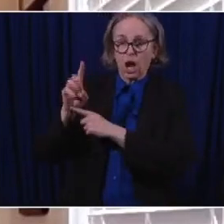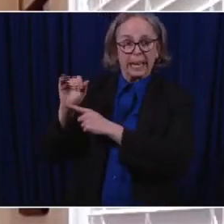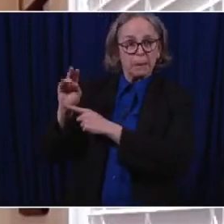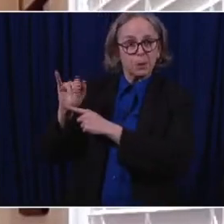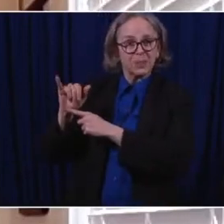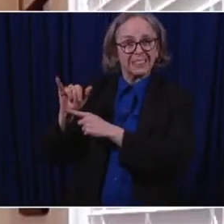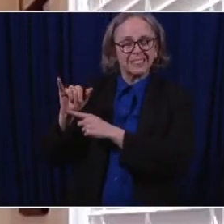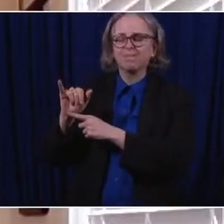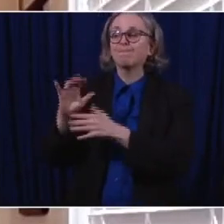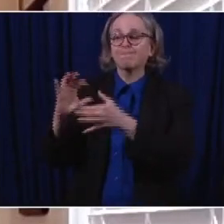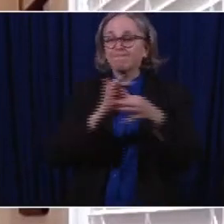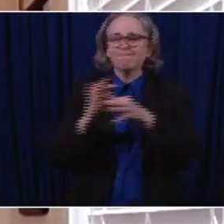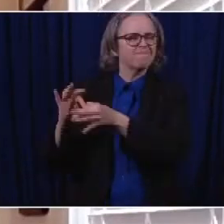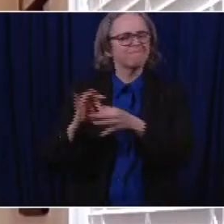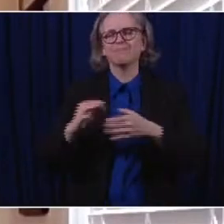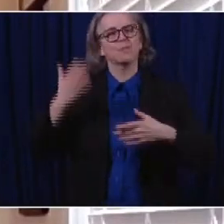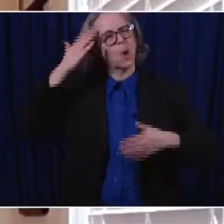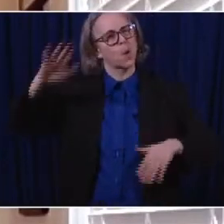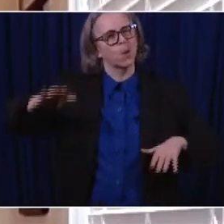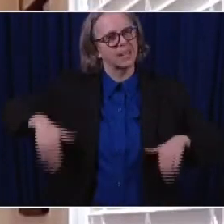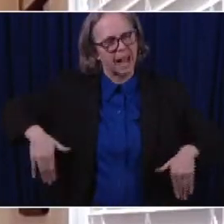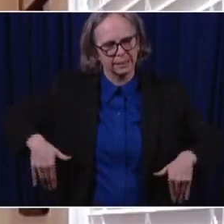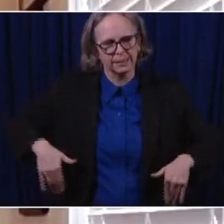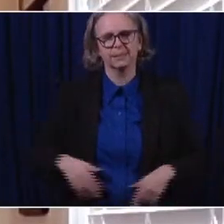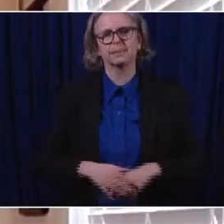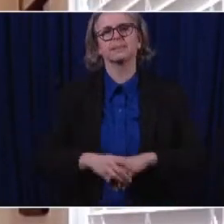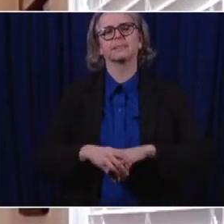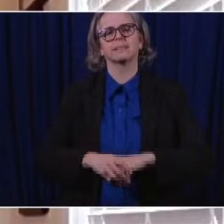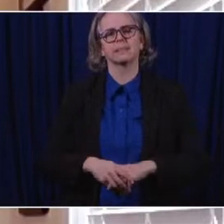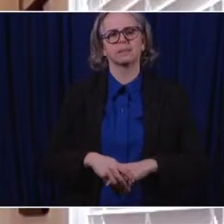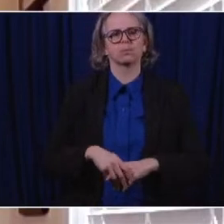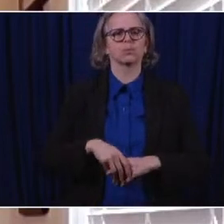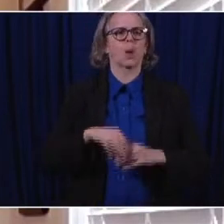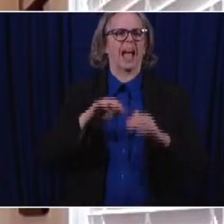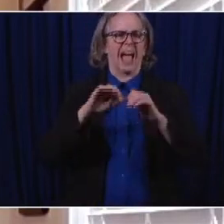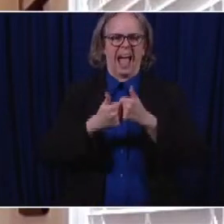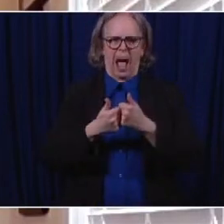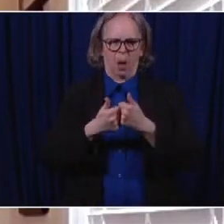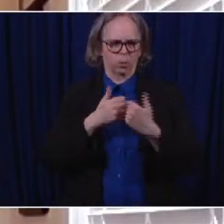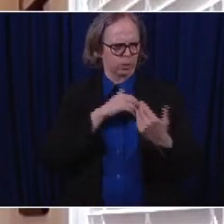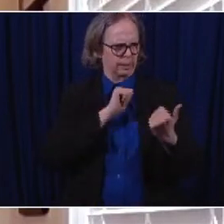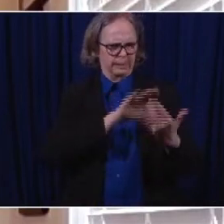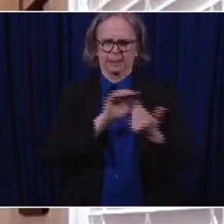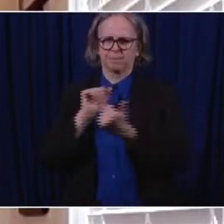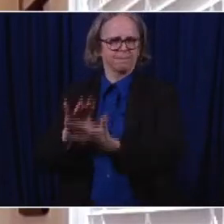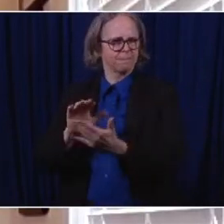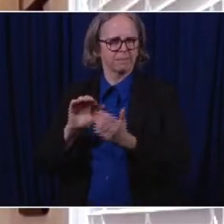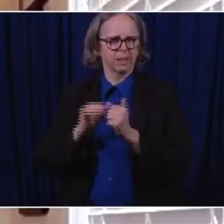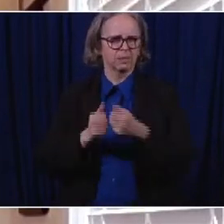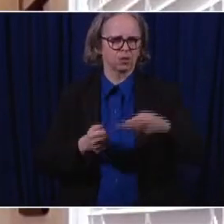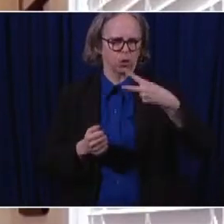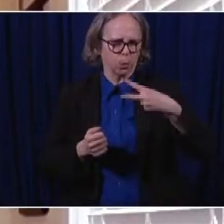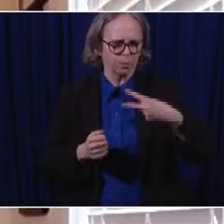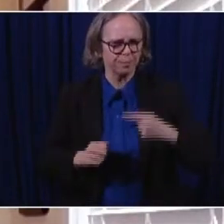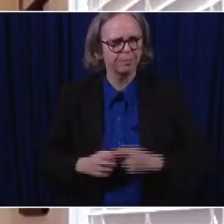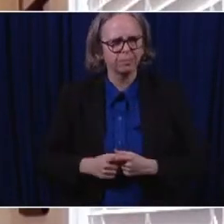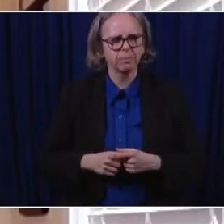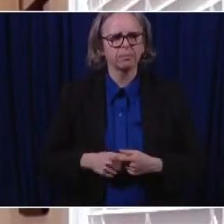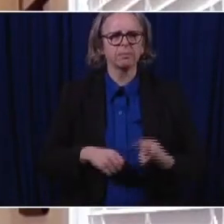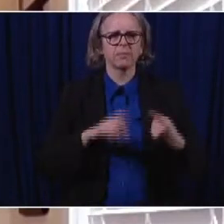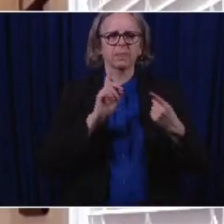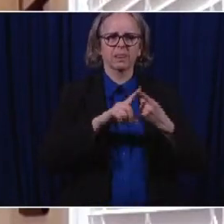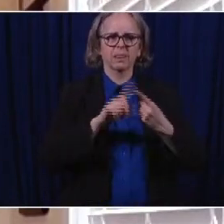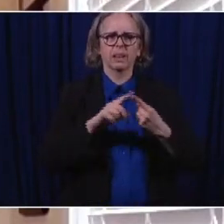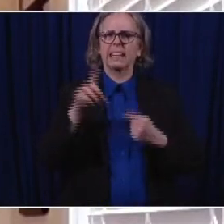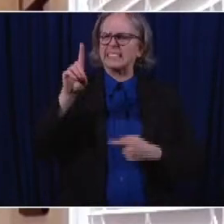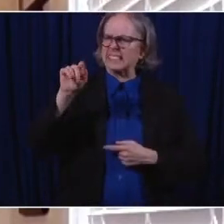we get there. We do have growing data, which is encouraging, that says that when people